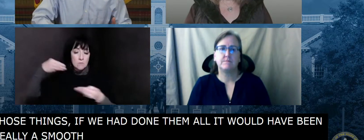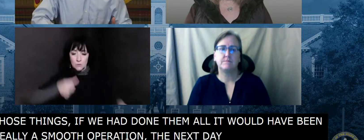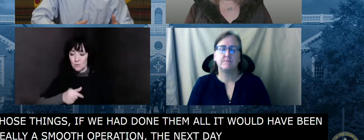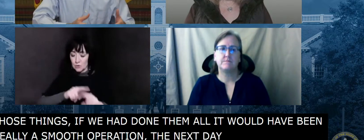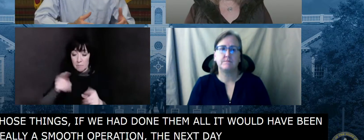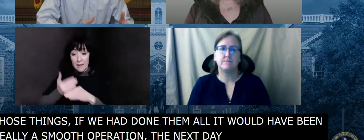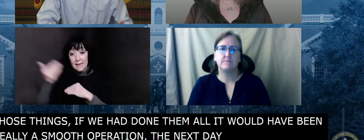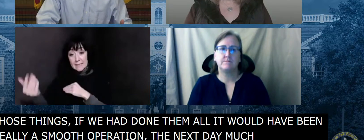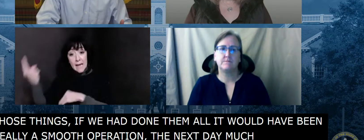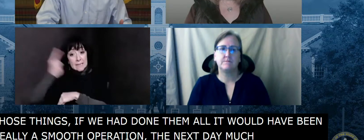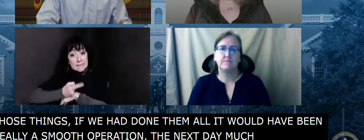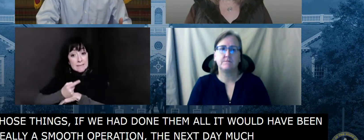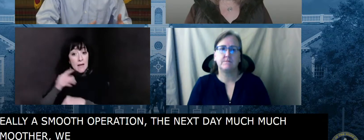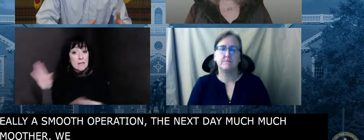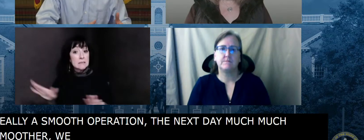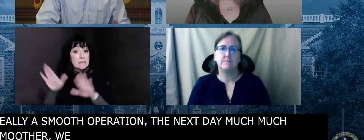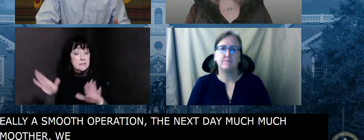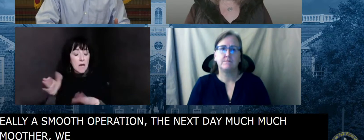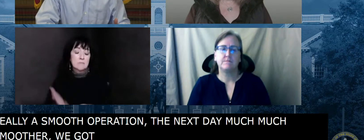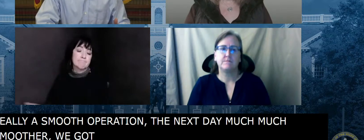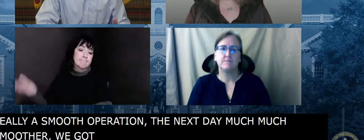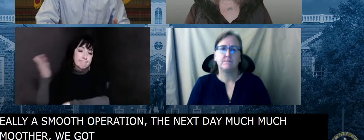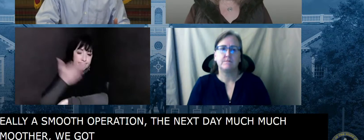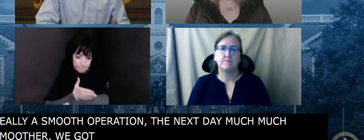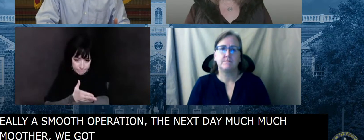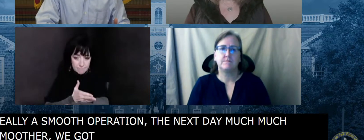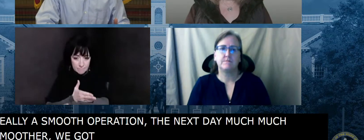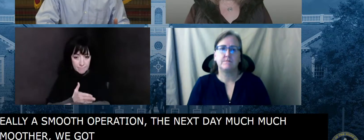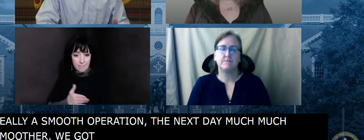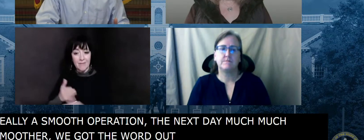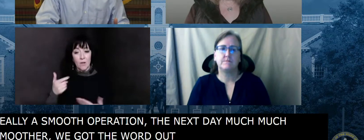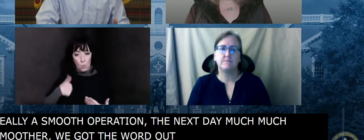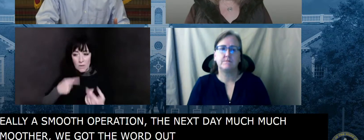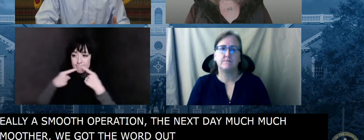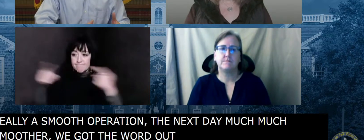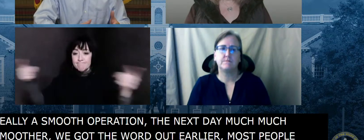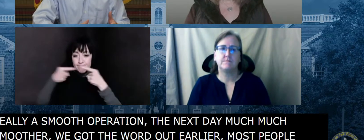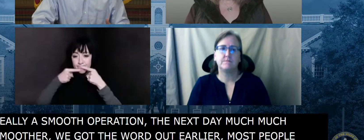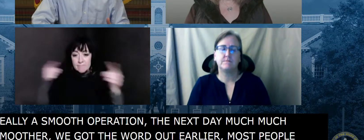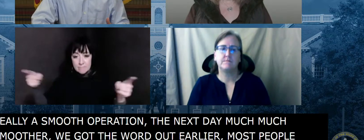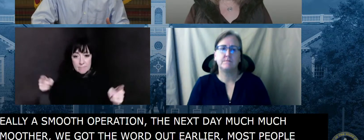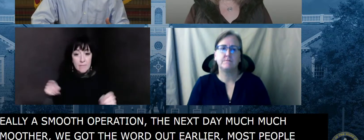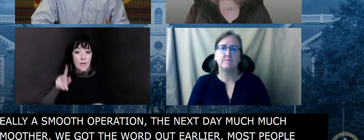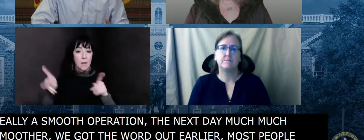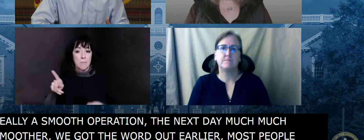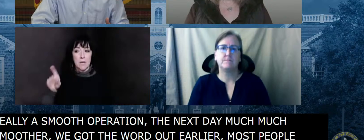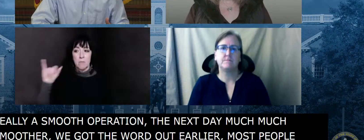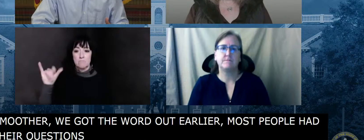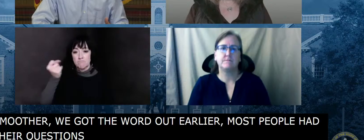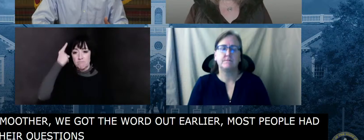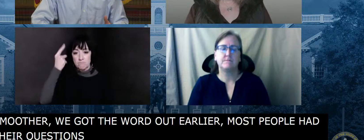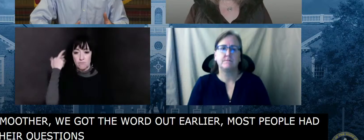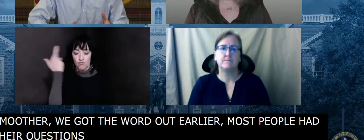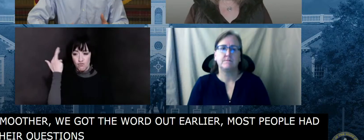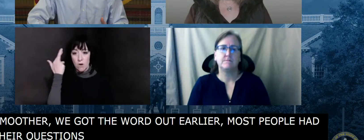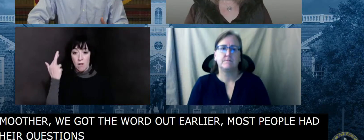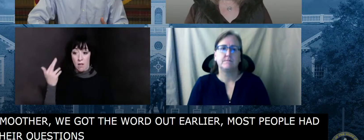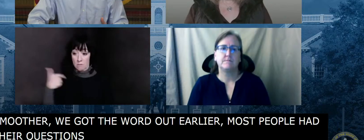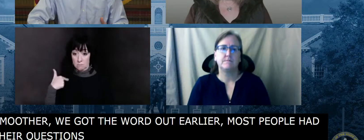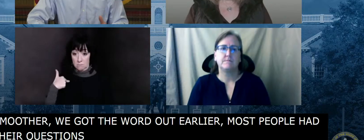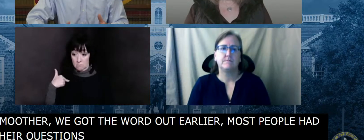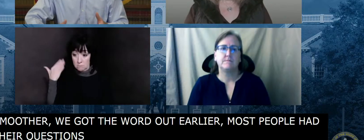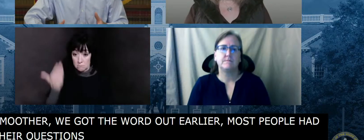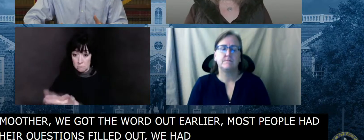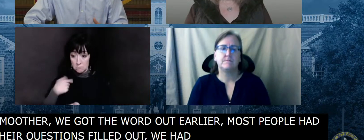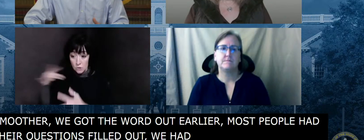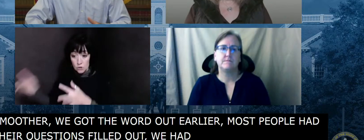Almost we got the word out earlier. Most people had their questions filled out. We had support with the